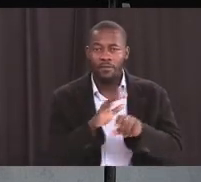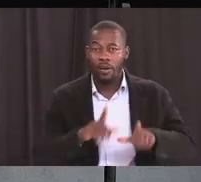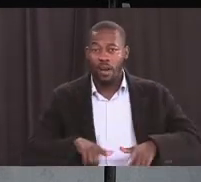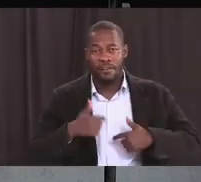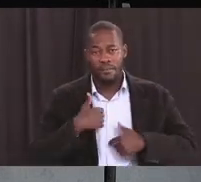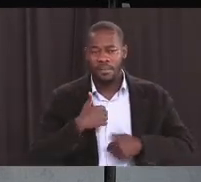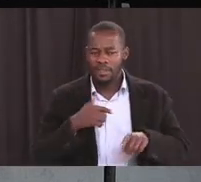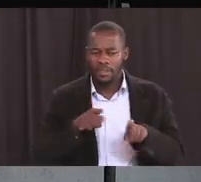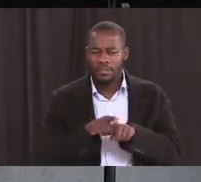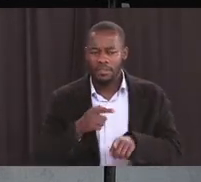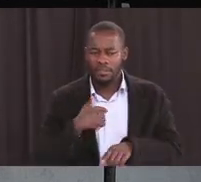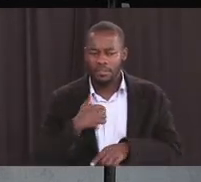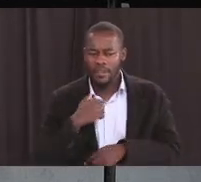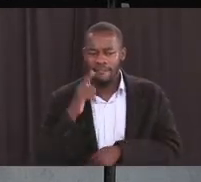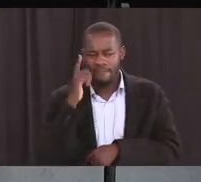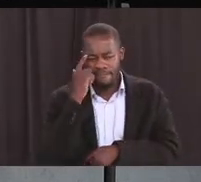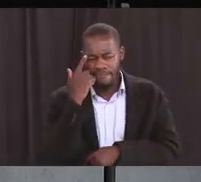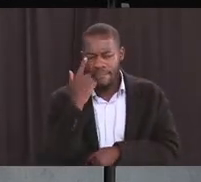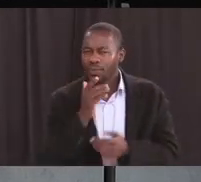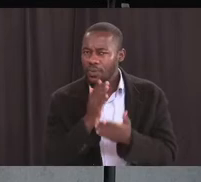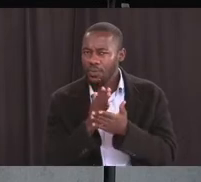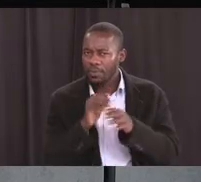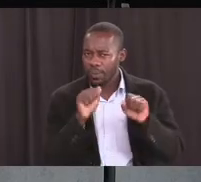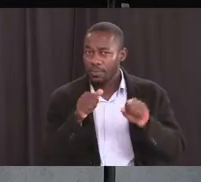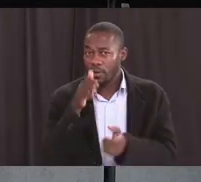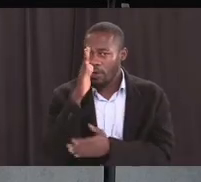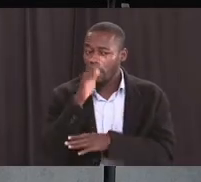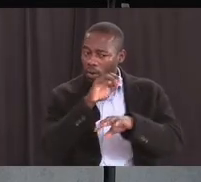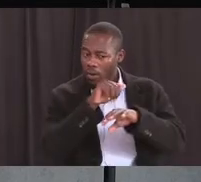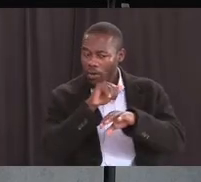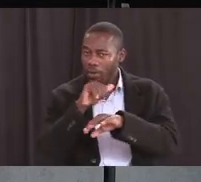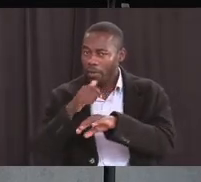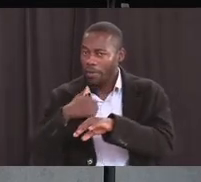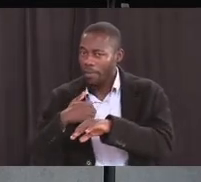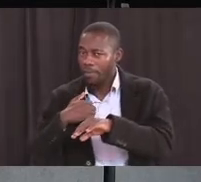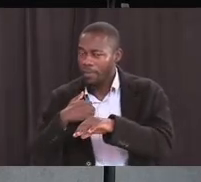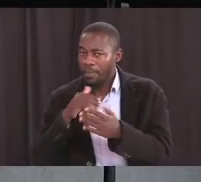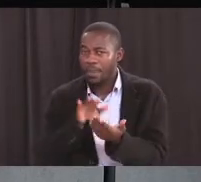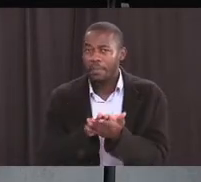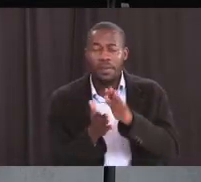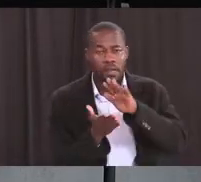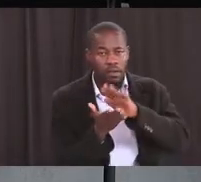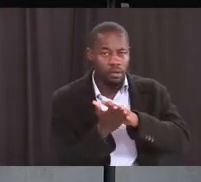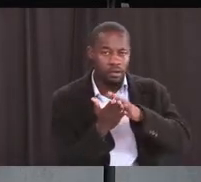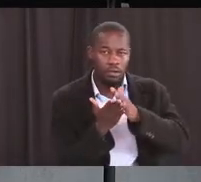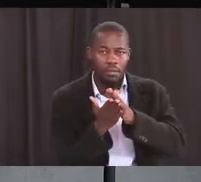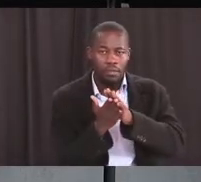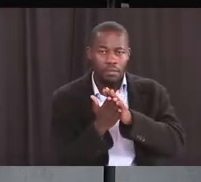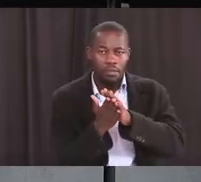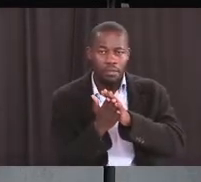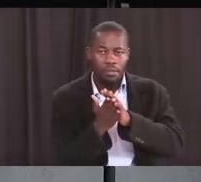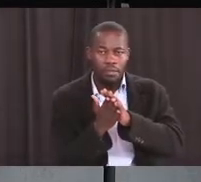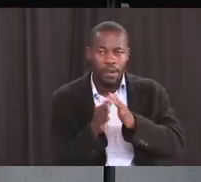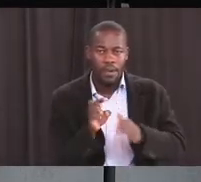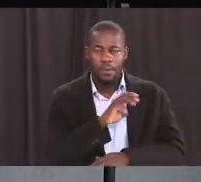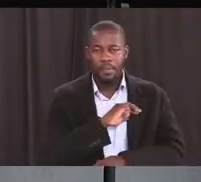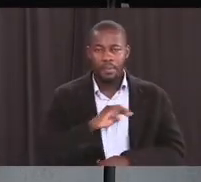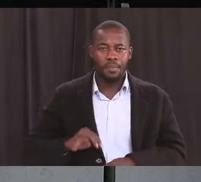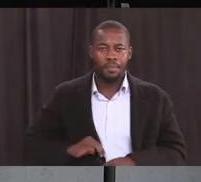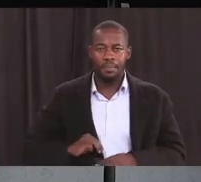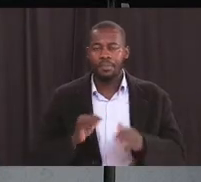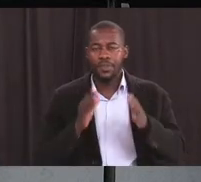be a missionary. And as I grew older, I ran from that calling. It didn't seem like the way